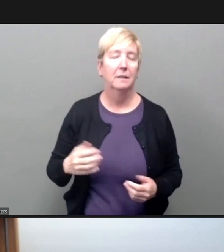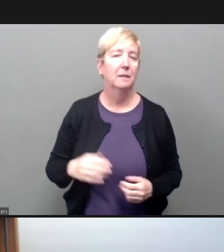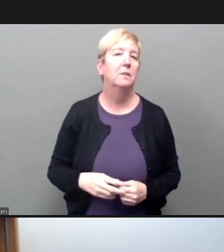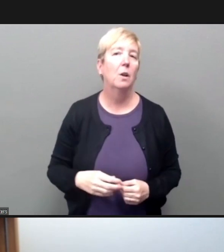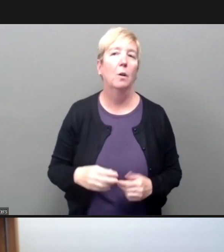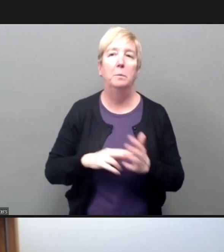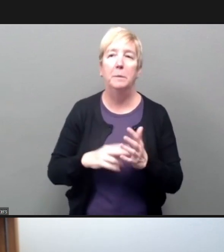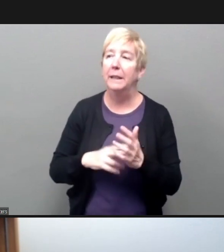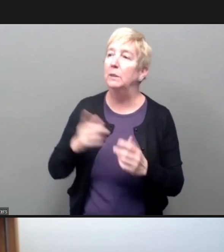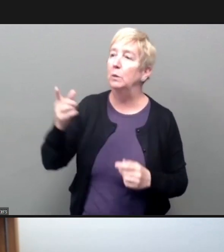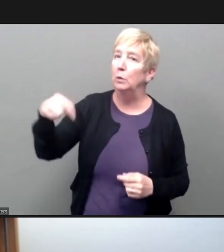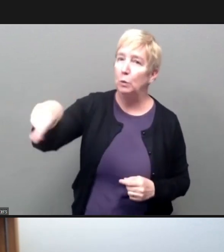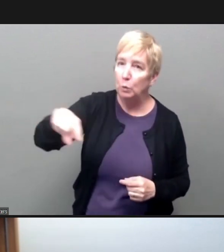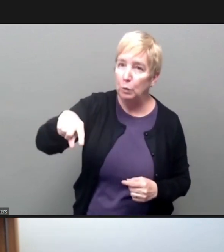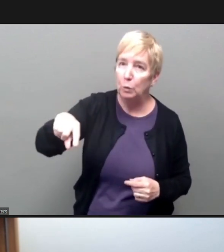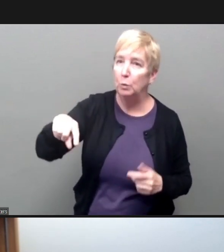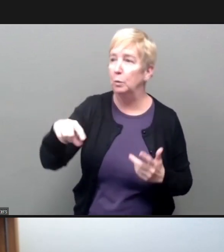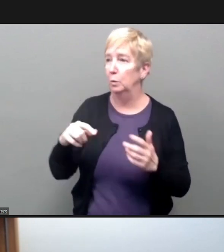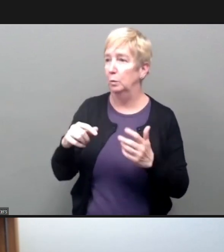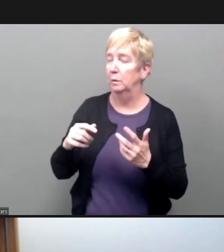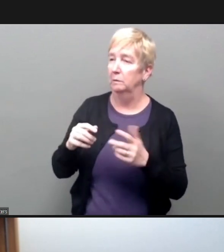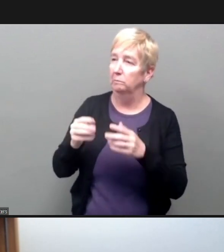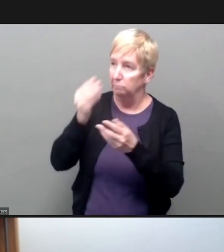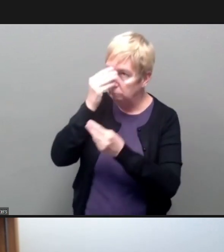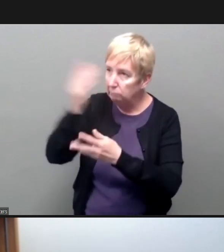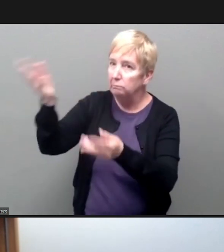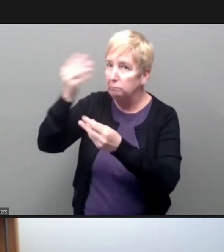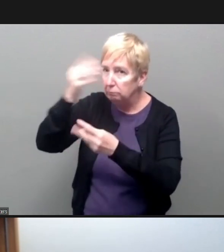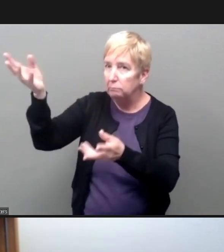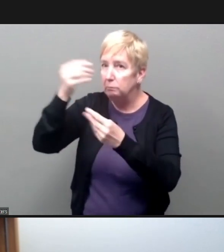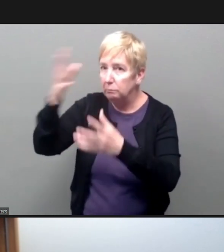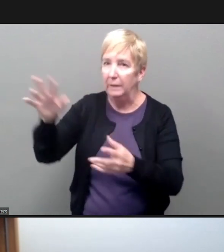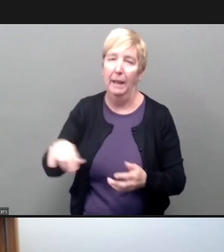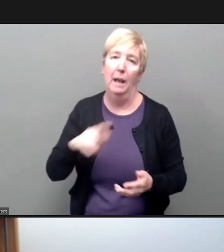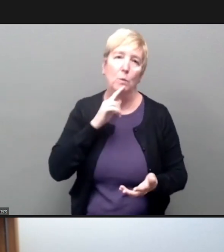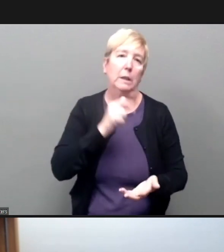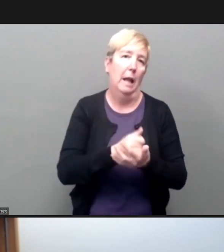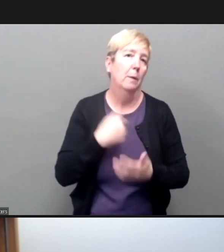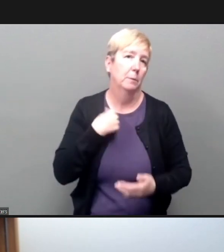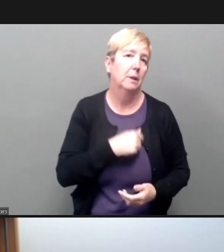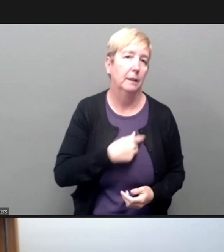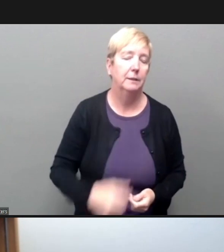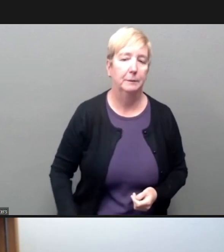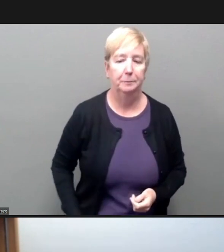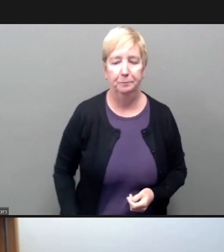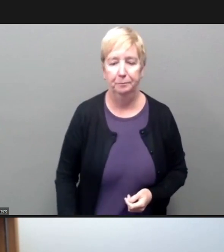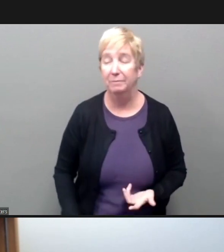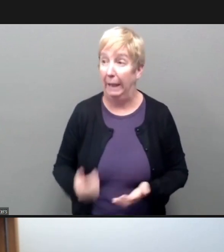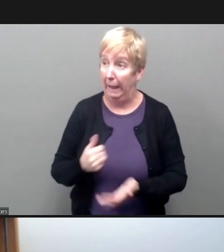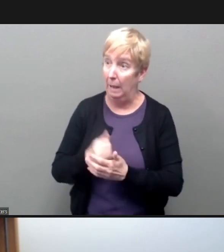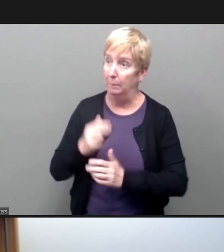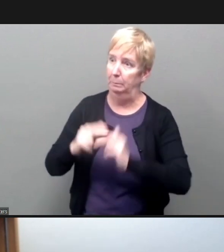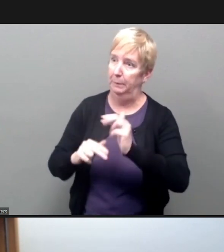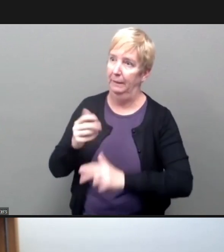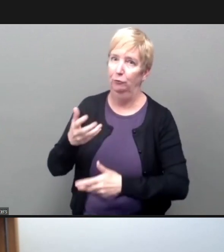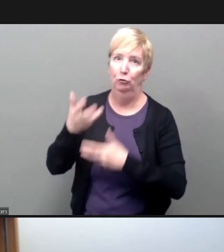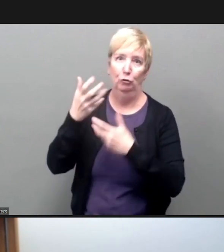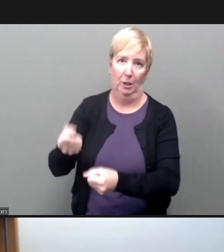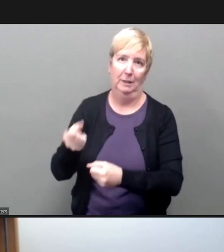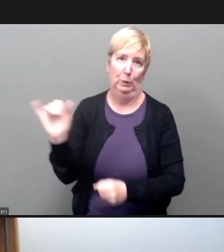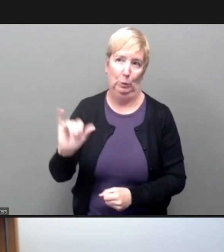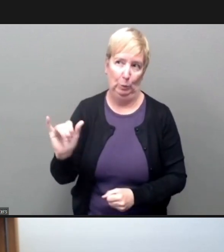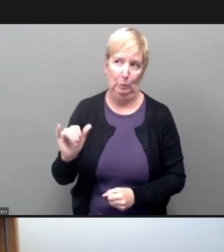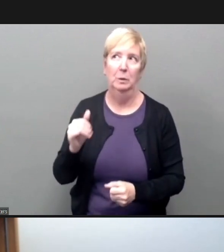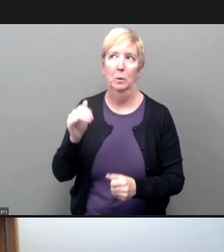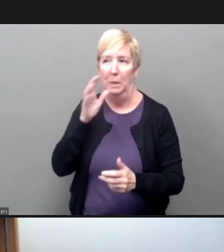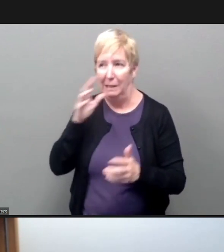guys out there and sharing the information, that really helps to build the trust so people can get the vaccine. So thanks